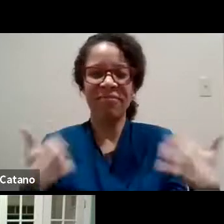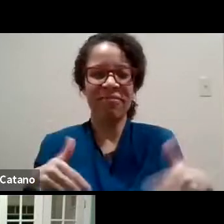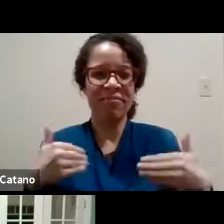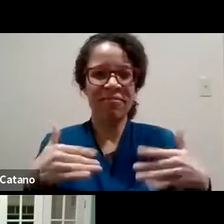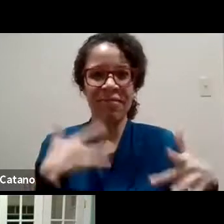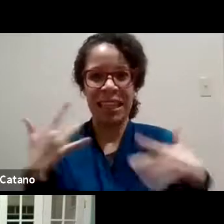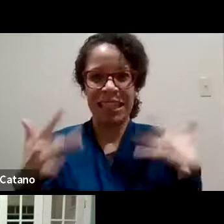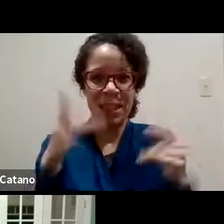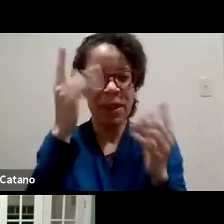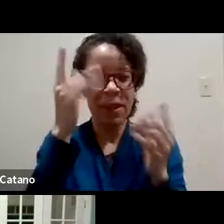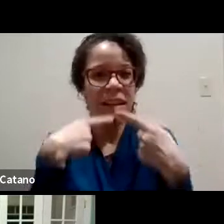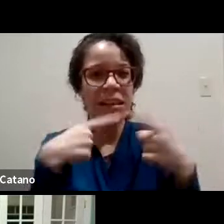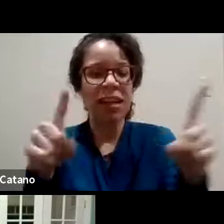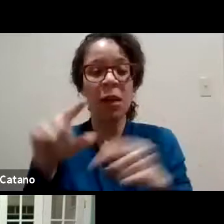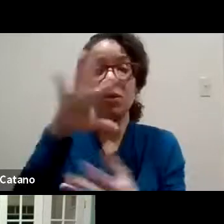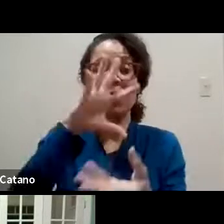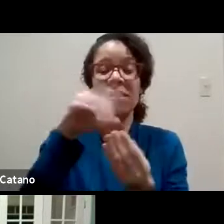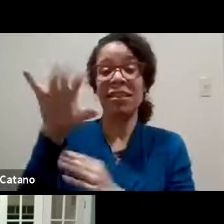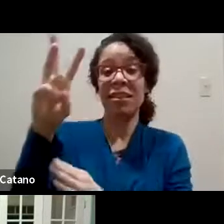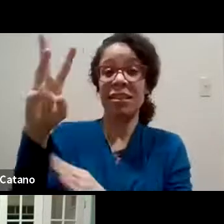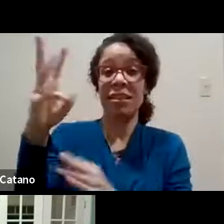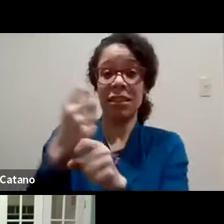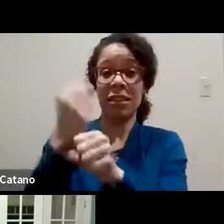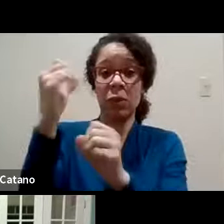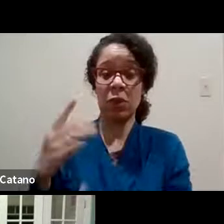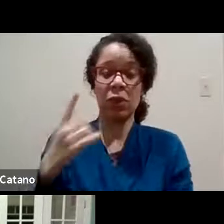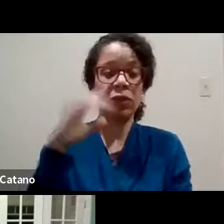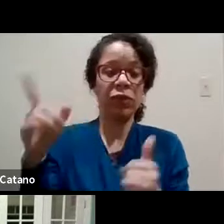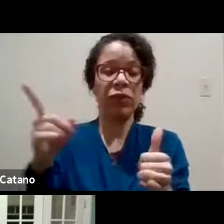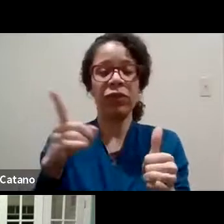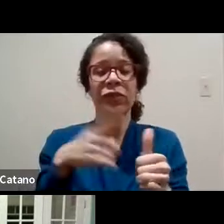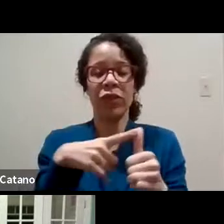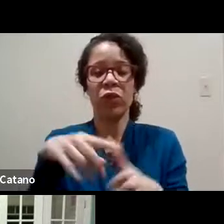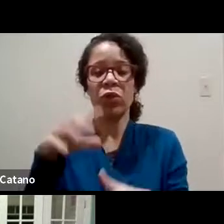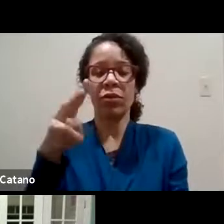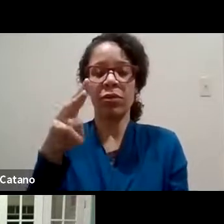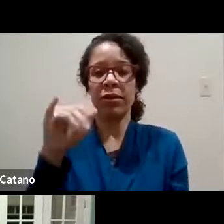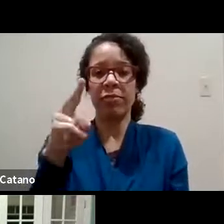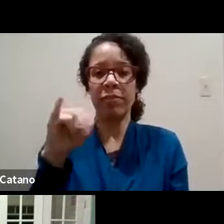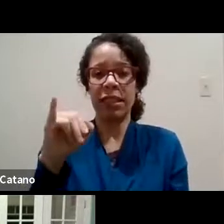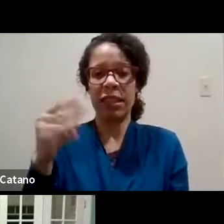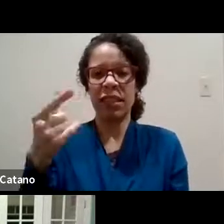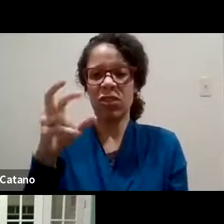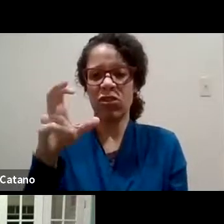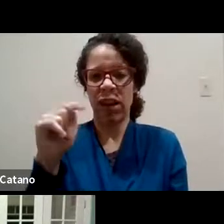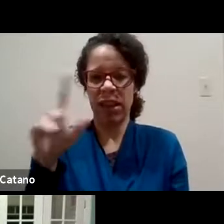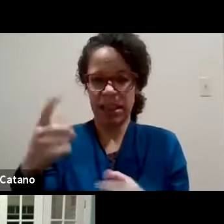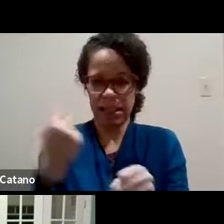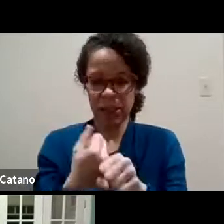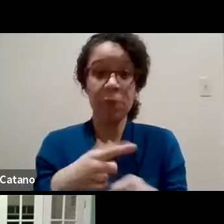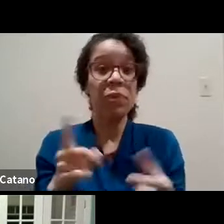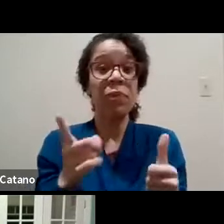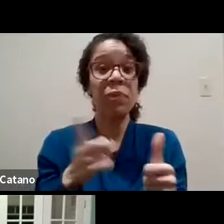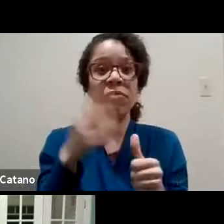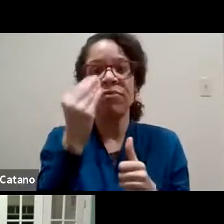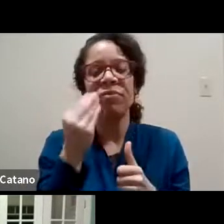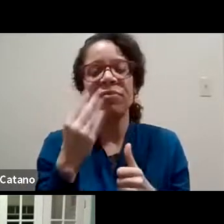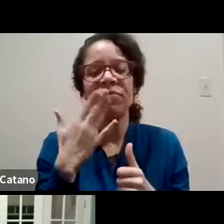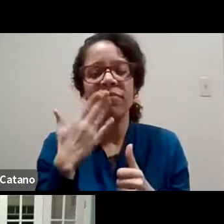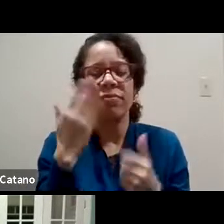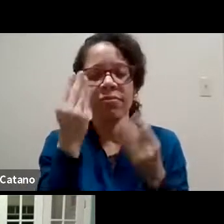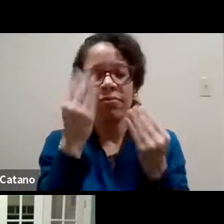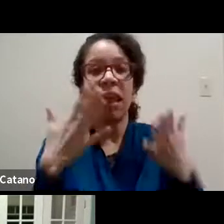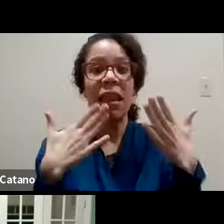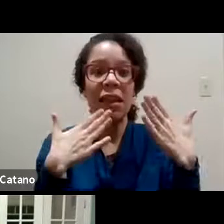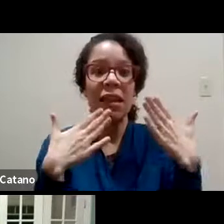are going to announce the six winners of our first round of mini grants this year. So first, I just want to say thank you to the